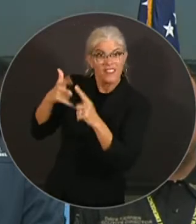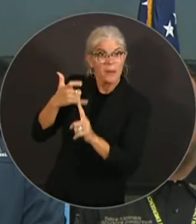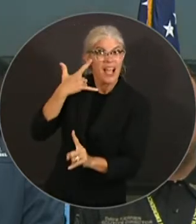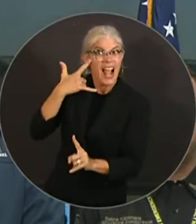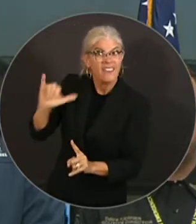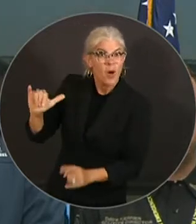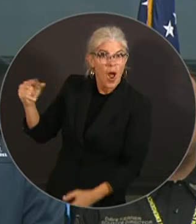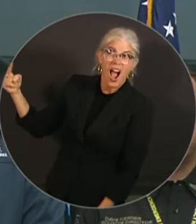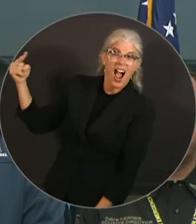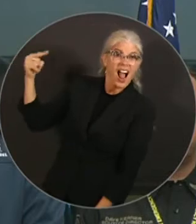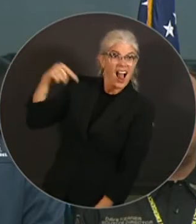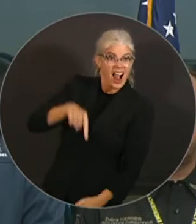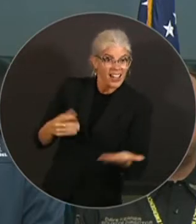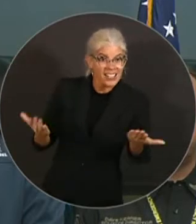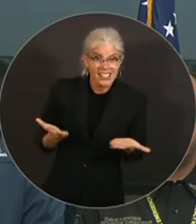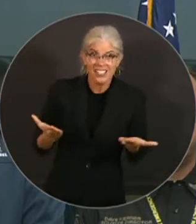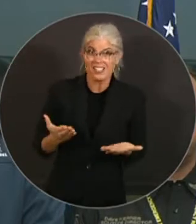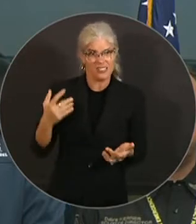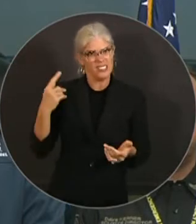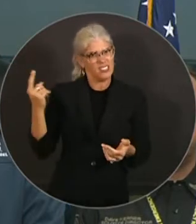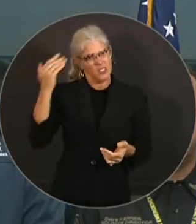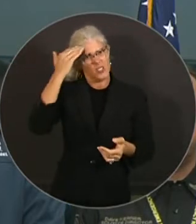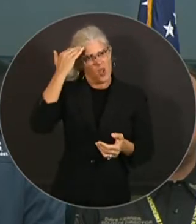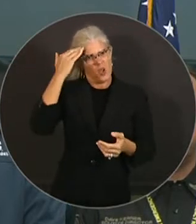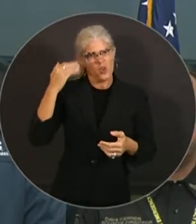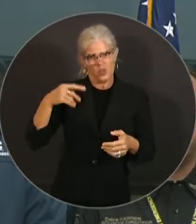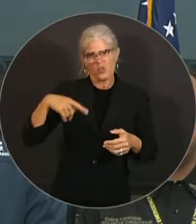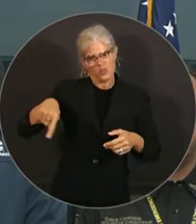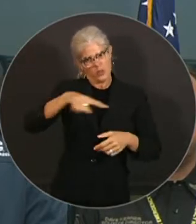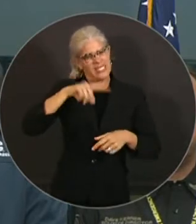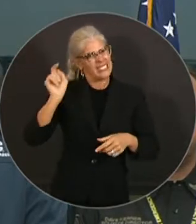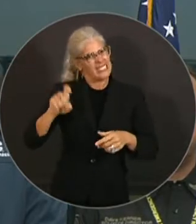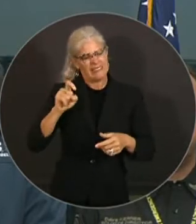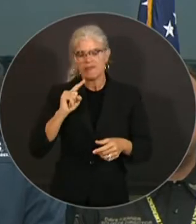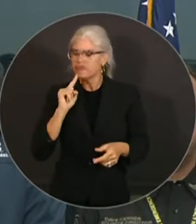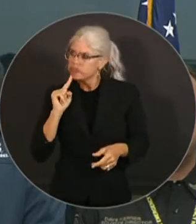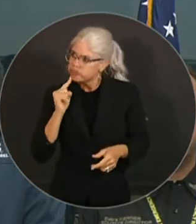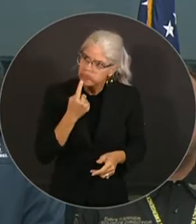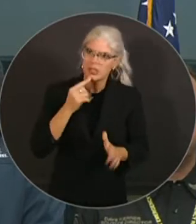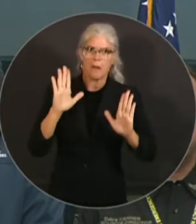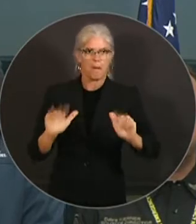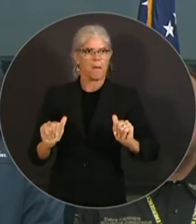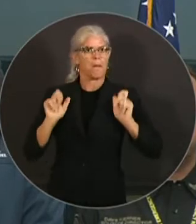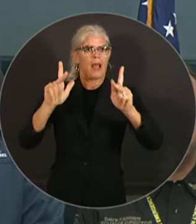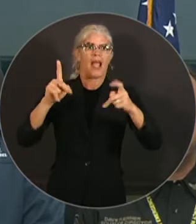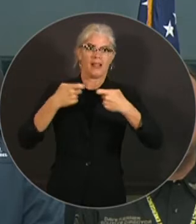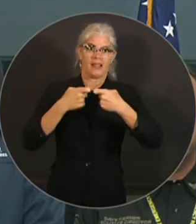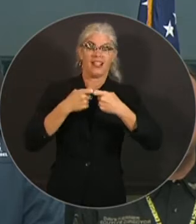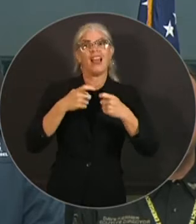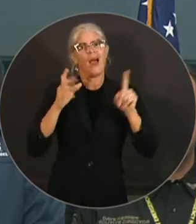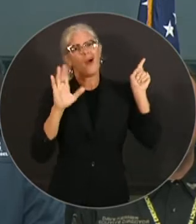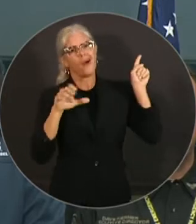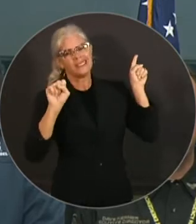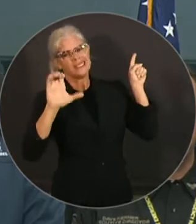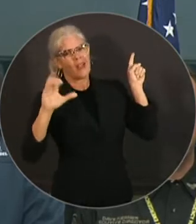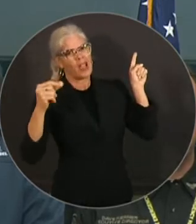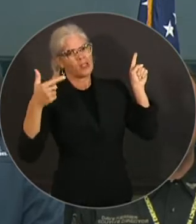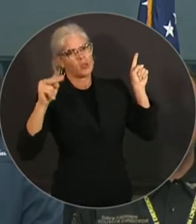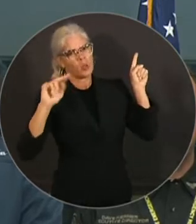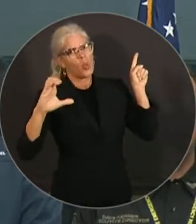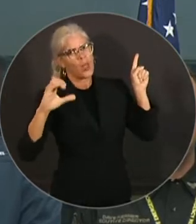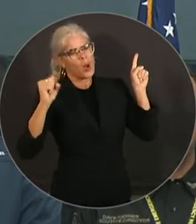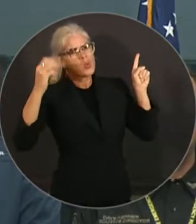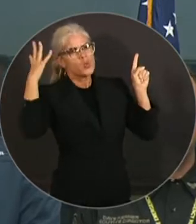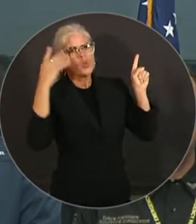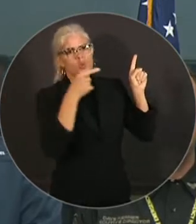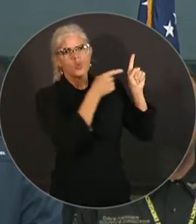power restoration missions in states like Georgia and North Carolina. That has taken a lot of resources, but all of our